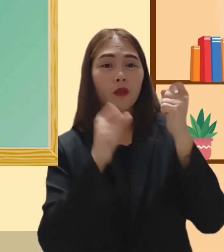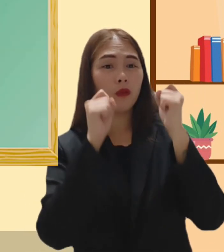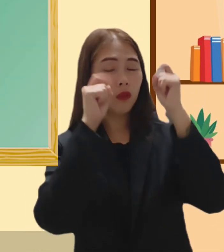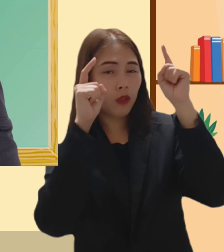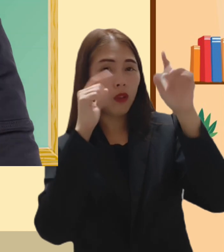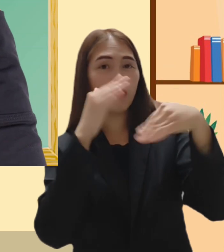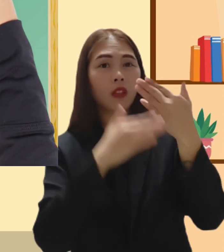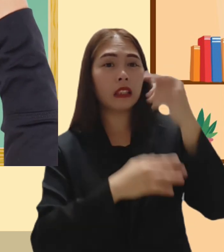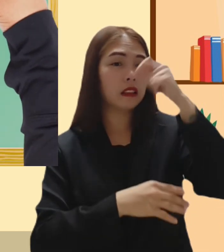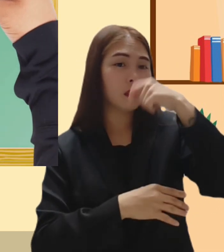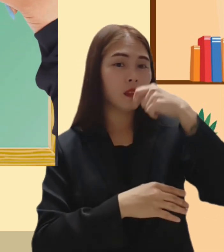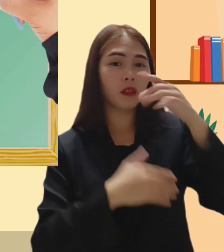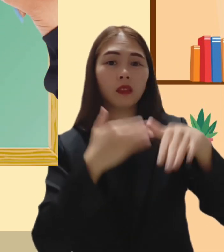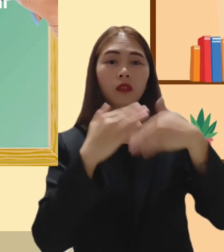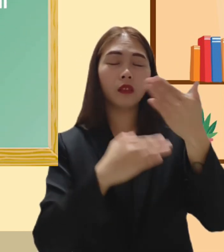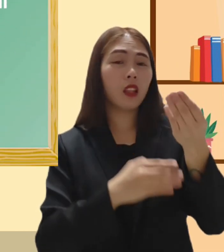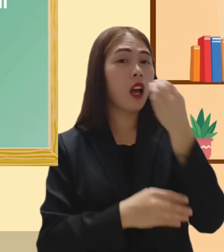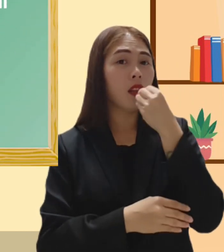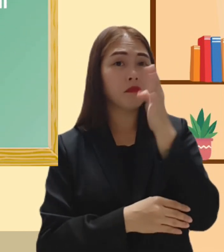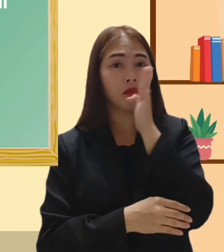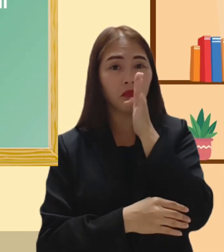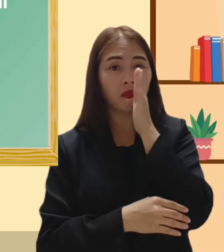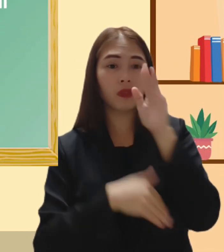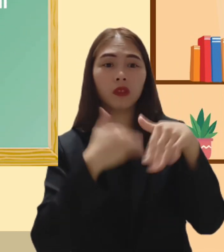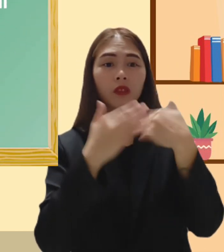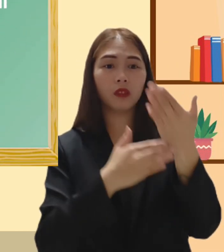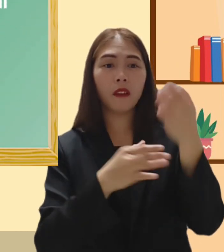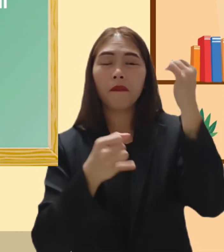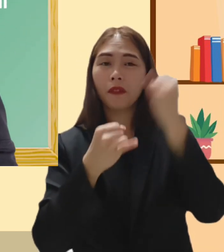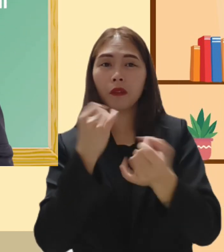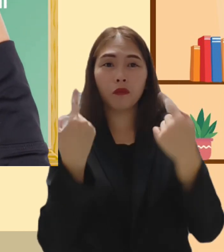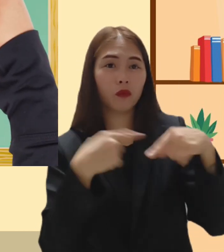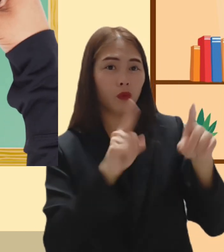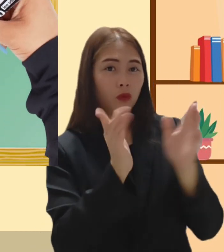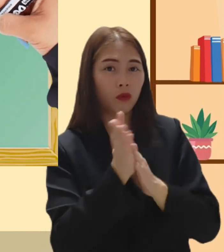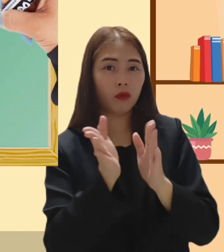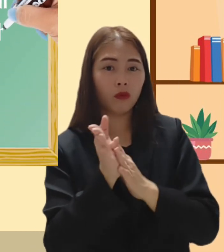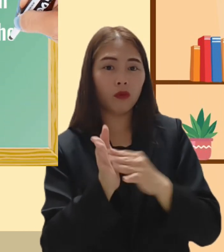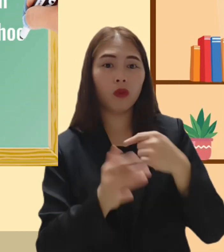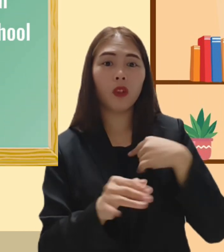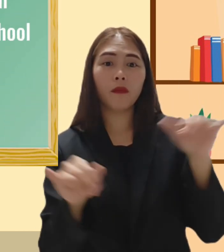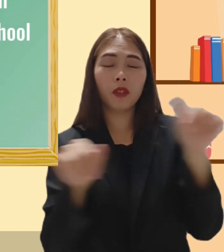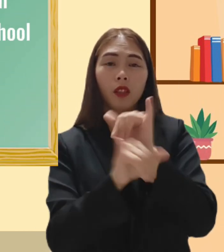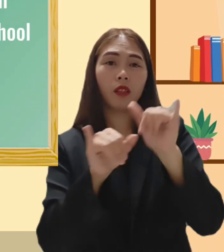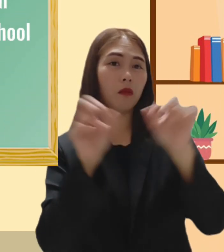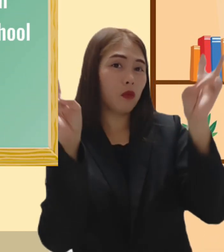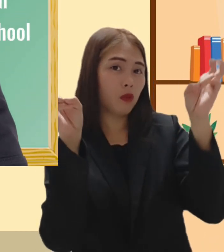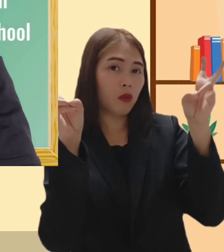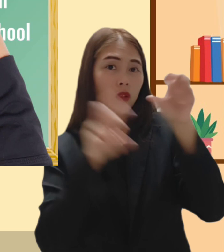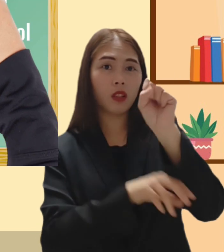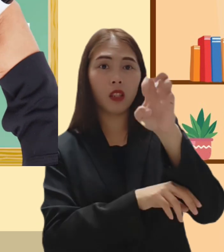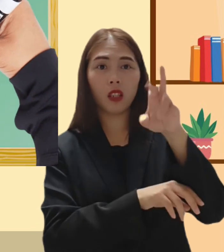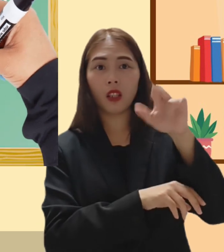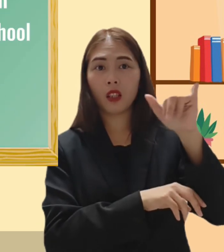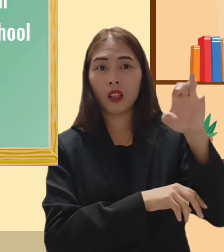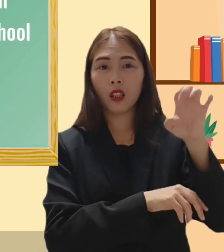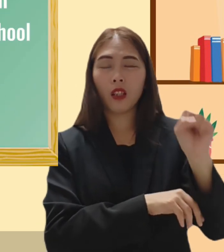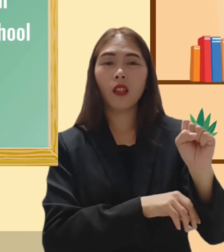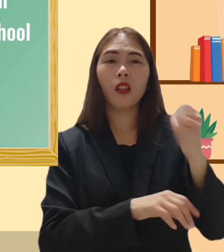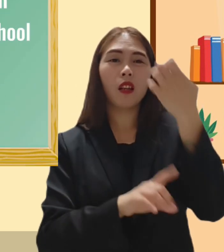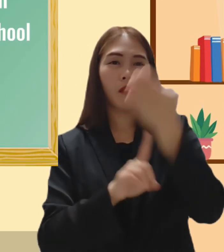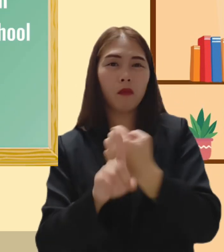first I woke up, plus next I brushed my teeth, plus then I ate breakfast, plus finally I went to school, we get something like a